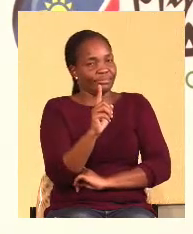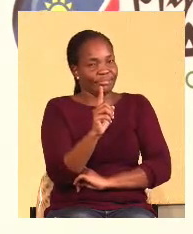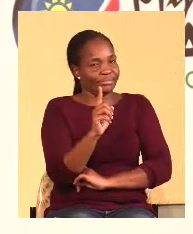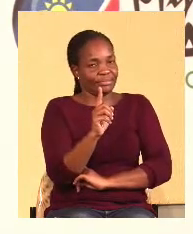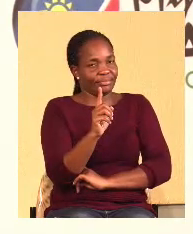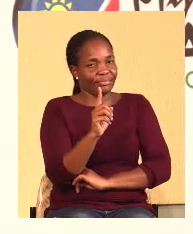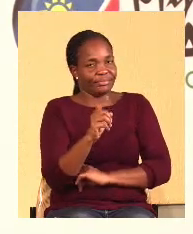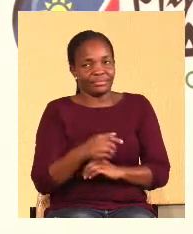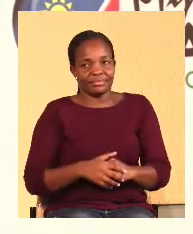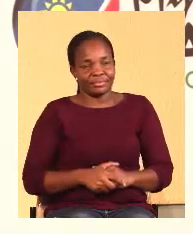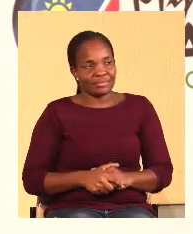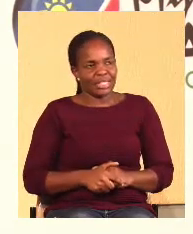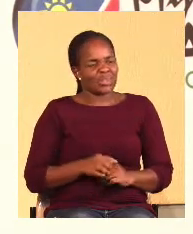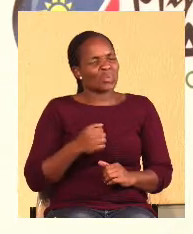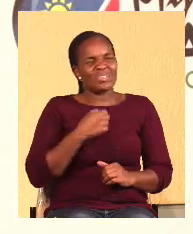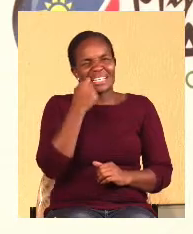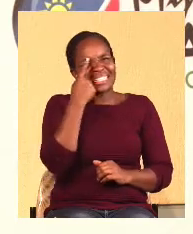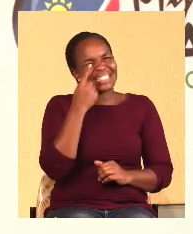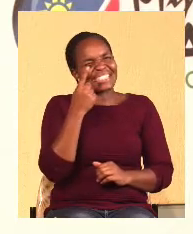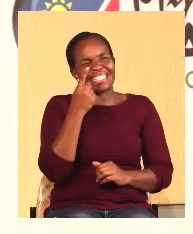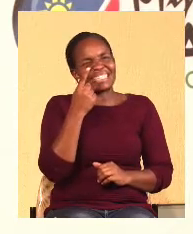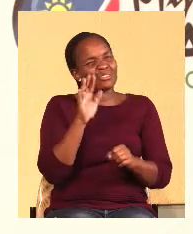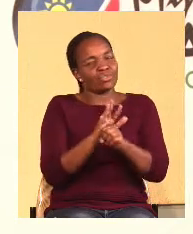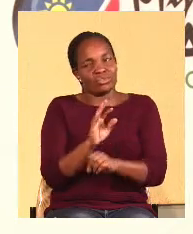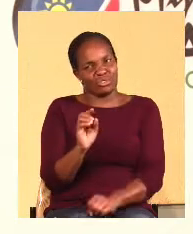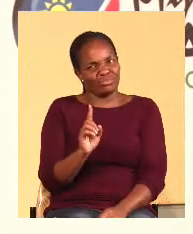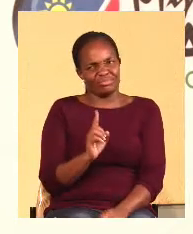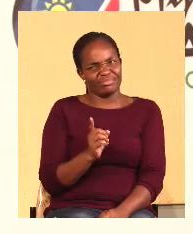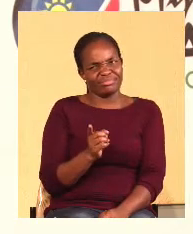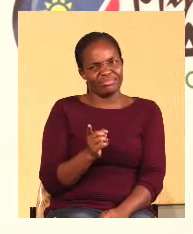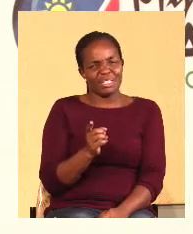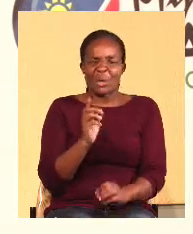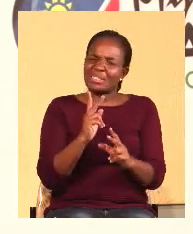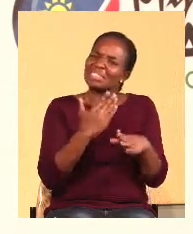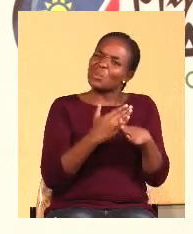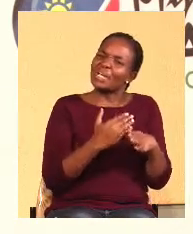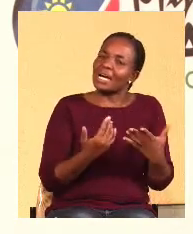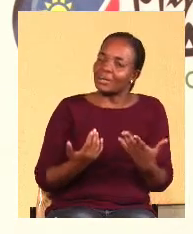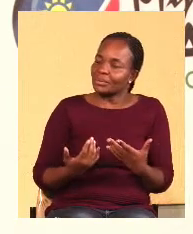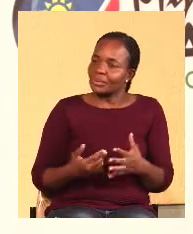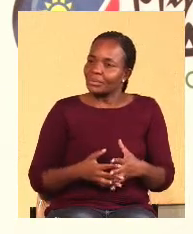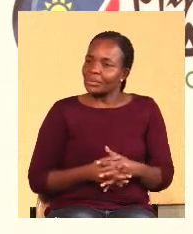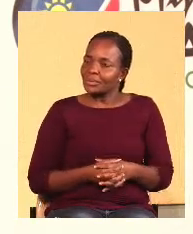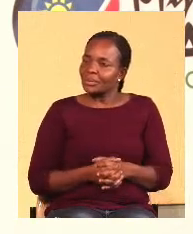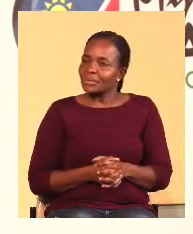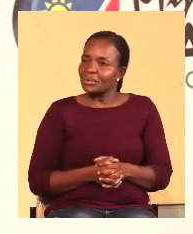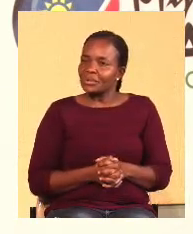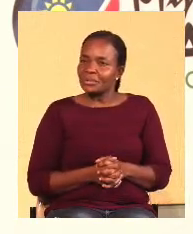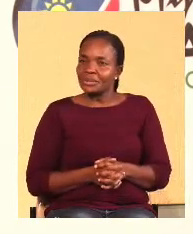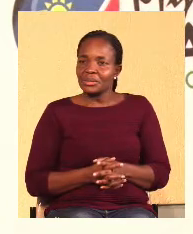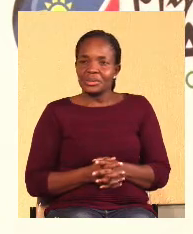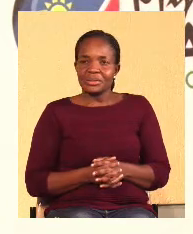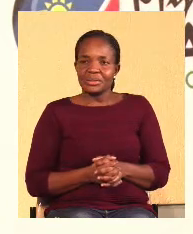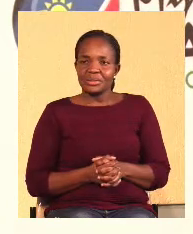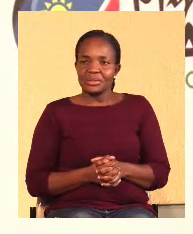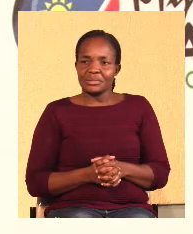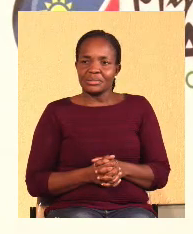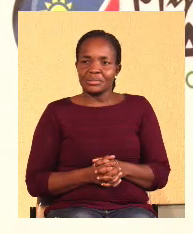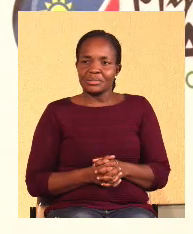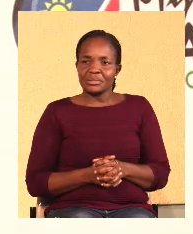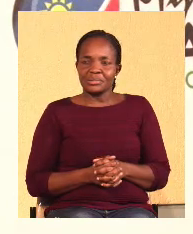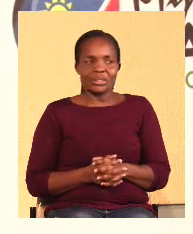that the person intend to do. So, but just to add to that, there is also a process whereby